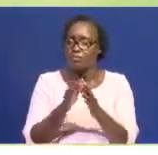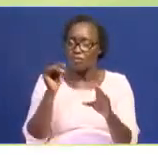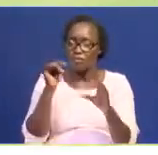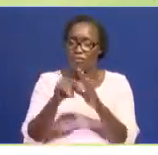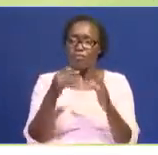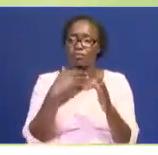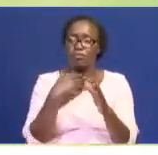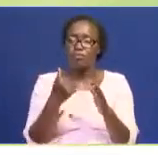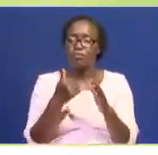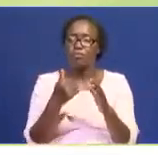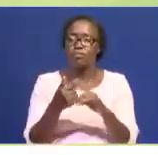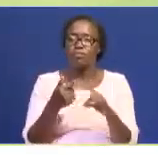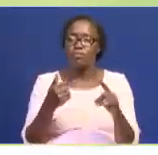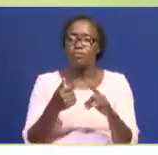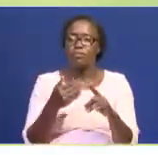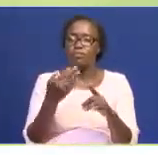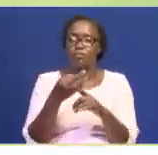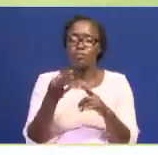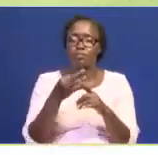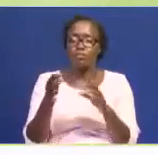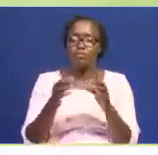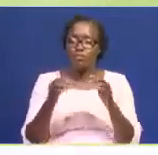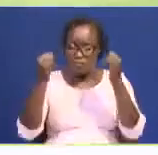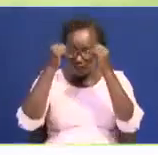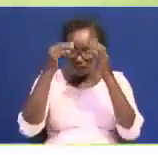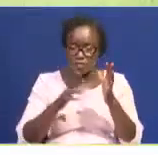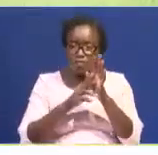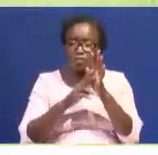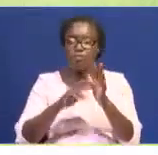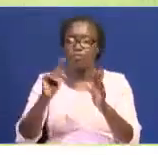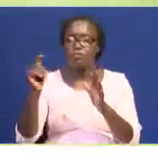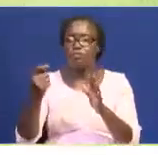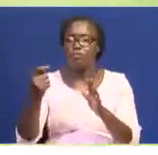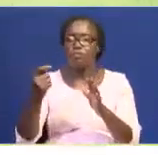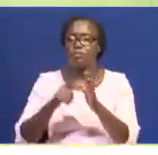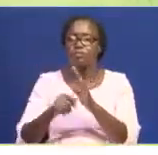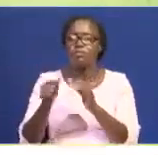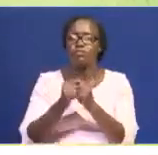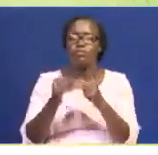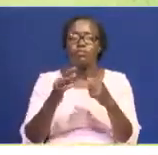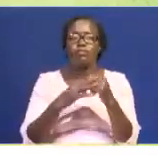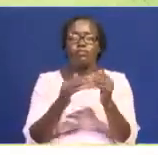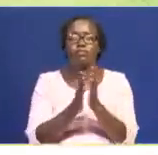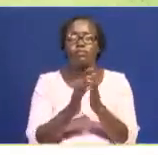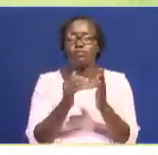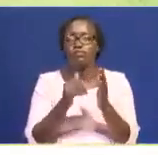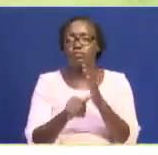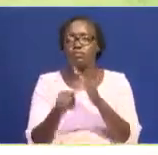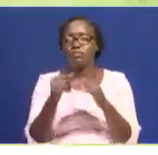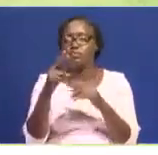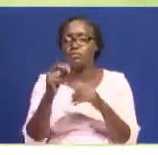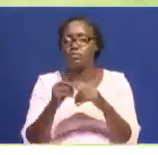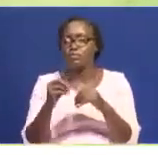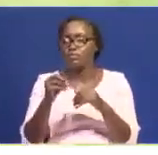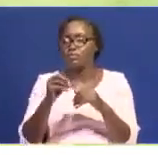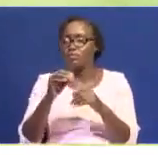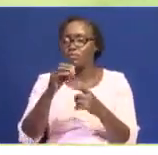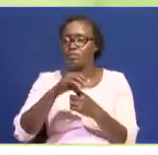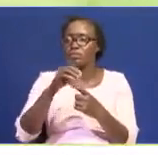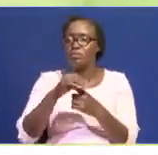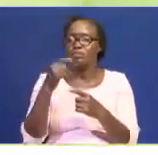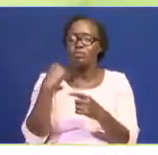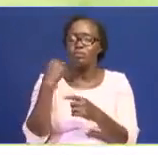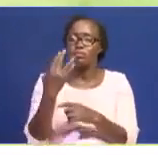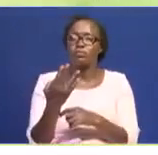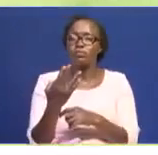boys E10 form 3 student represented Kenya in the Africa under 18 and under 20 championship in Zambia last year, where he emerged